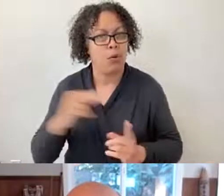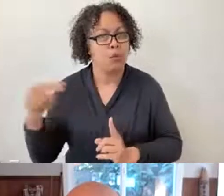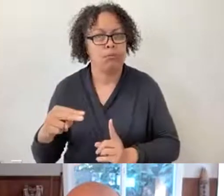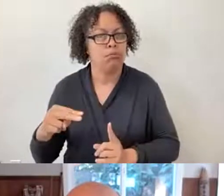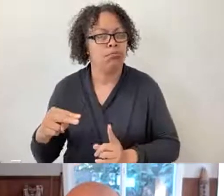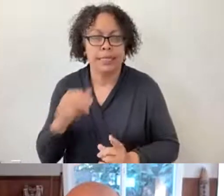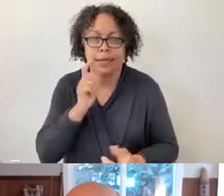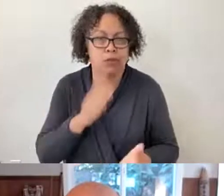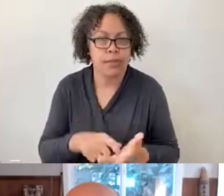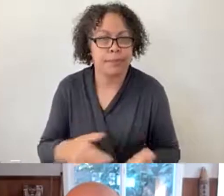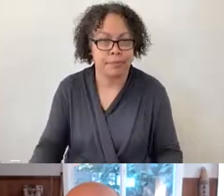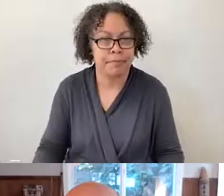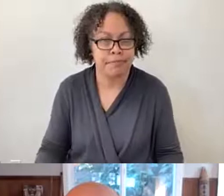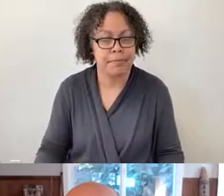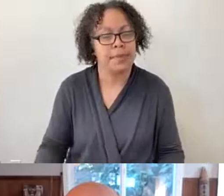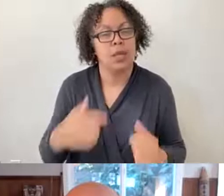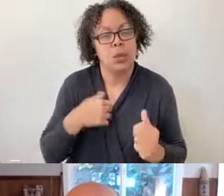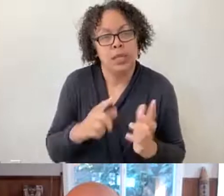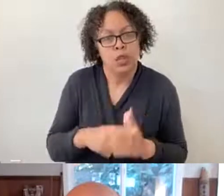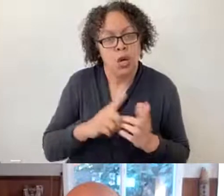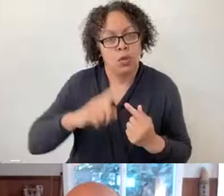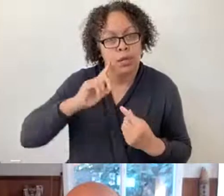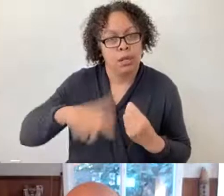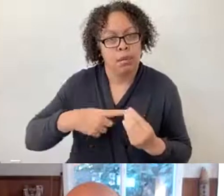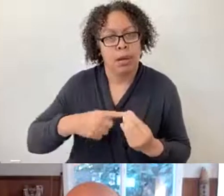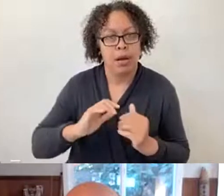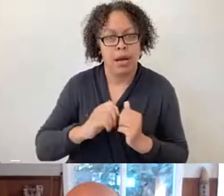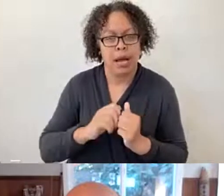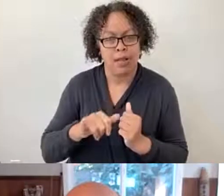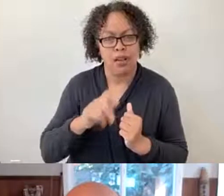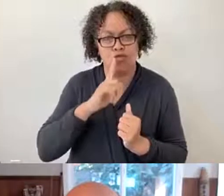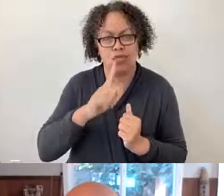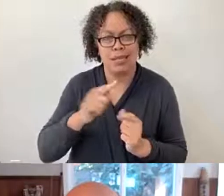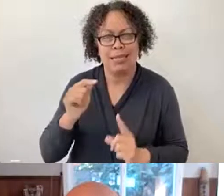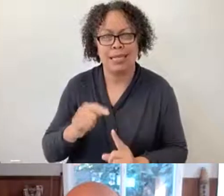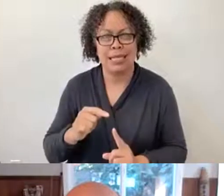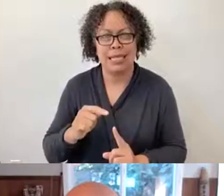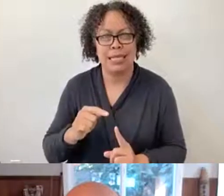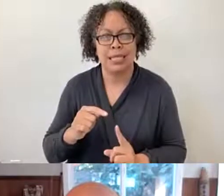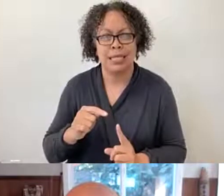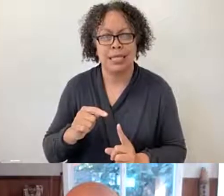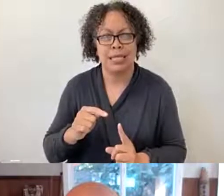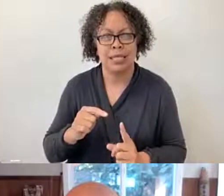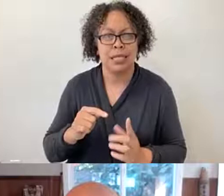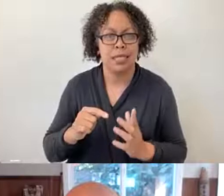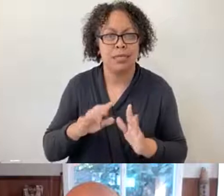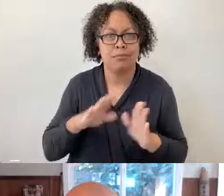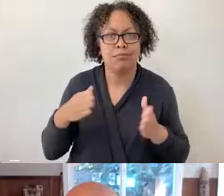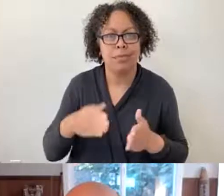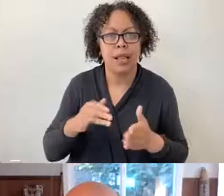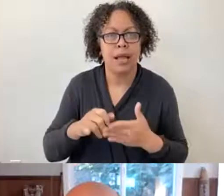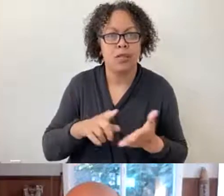And what we started to think about was how that really came from a place where researchers were in